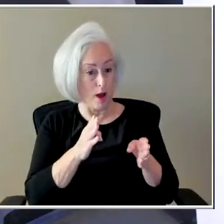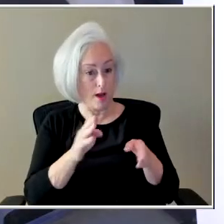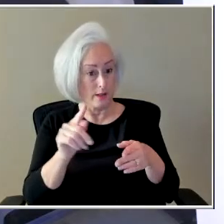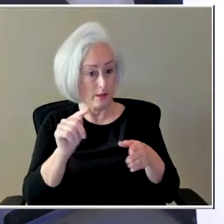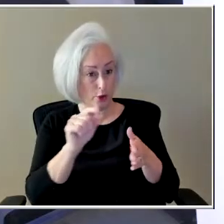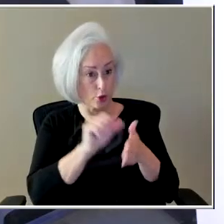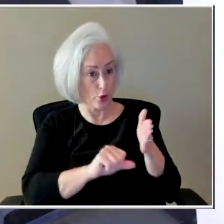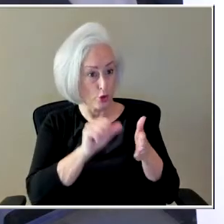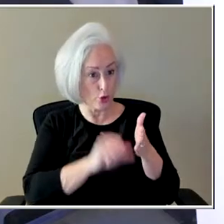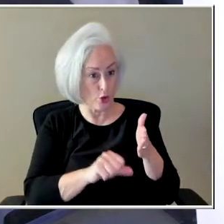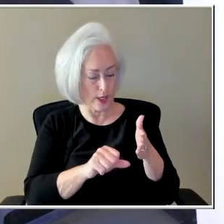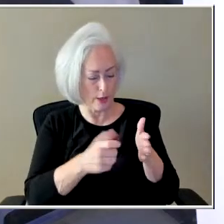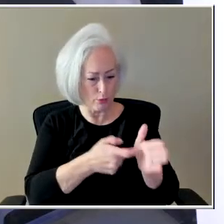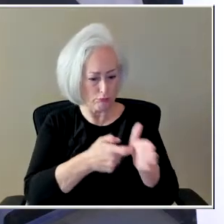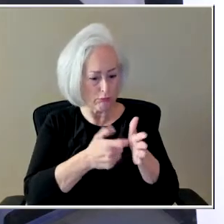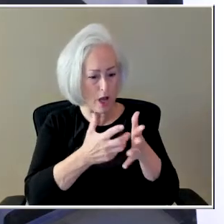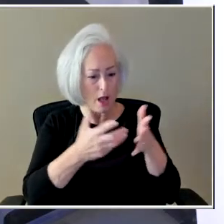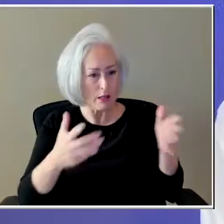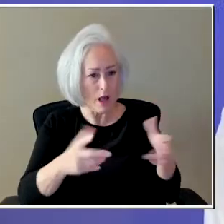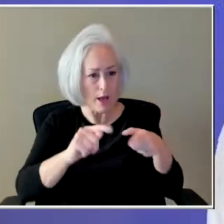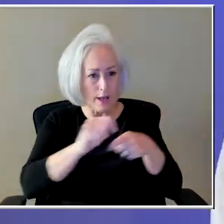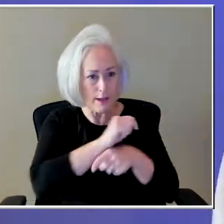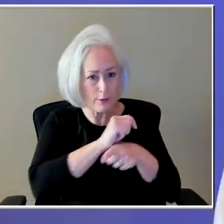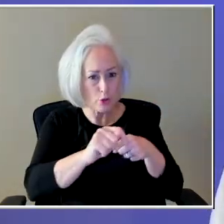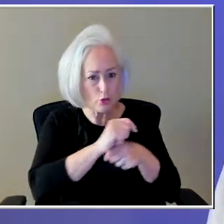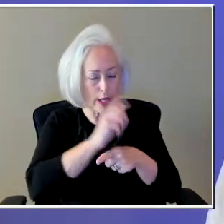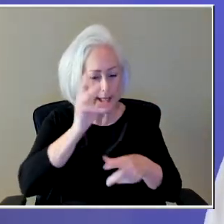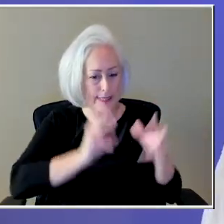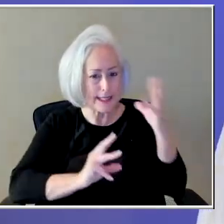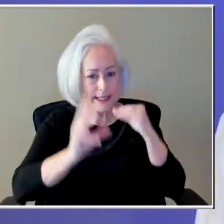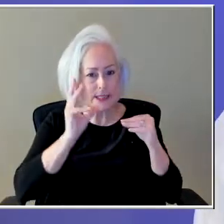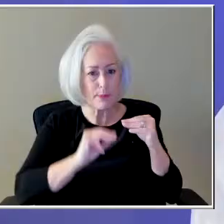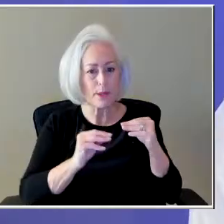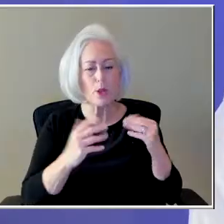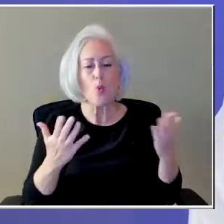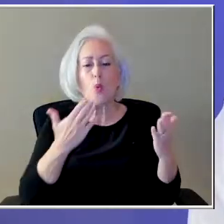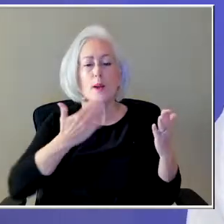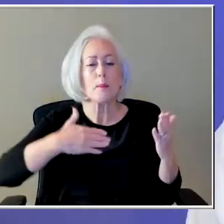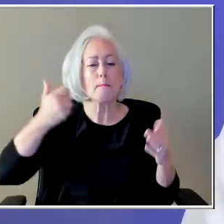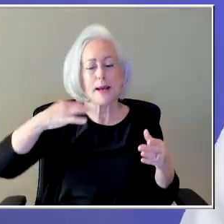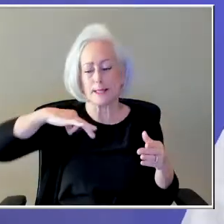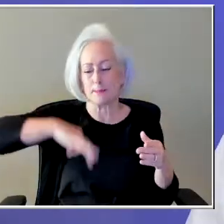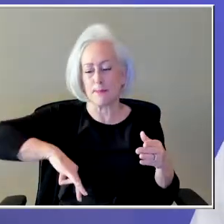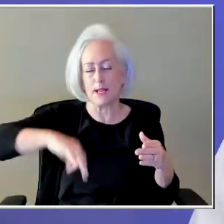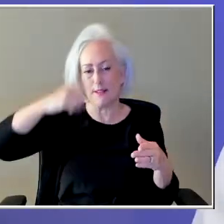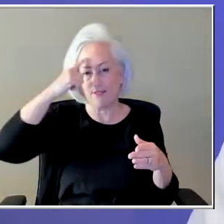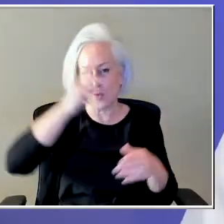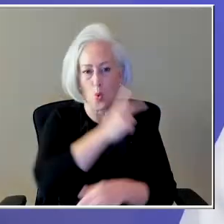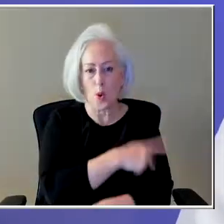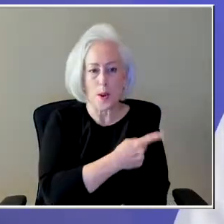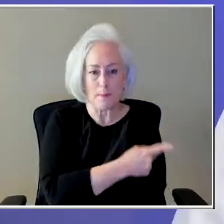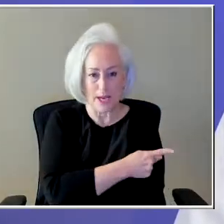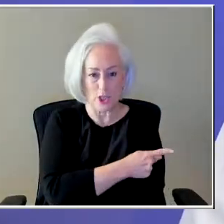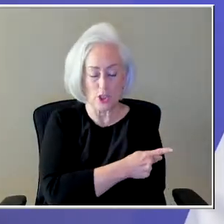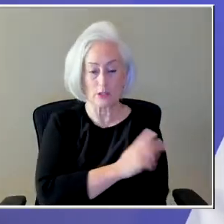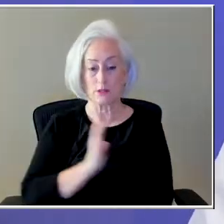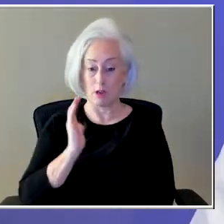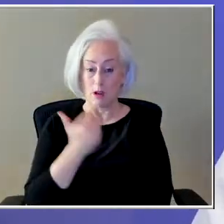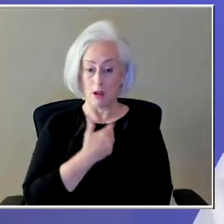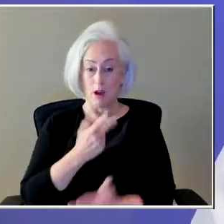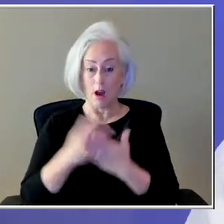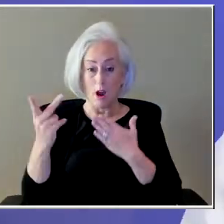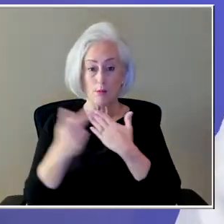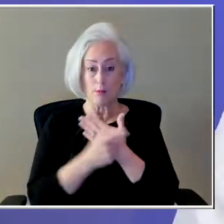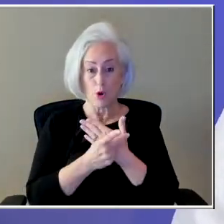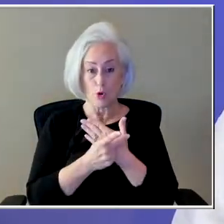the patient? Yeah, the biggest benefits for the patient, I'll say a little bit about our program. One is you're getting